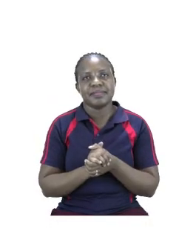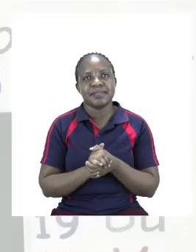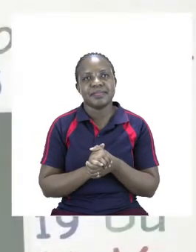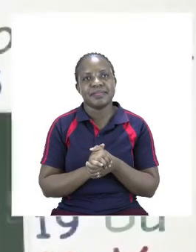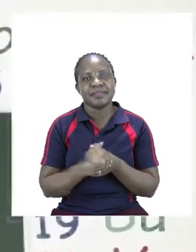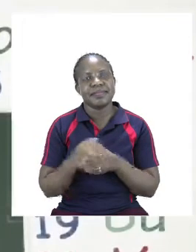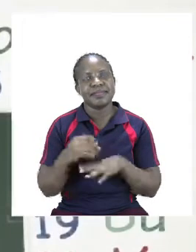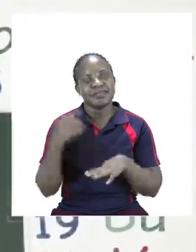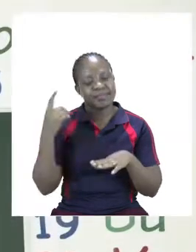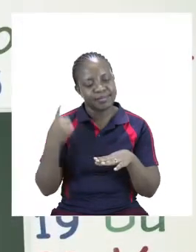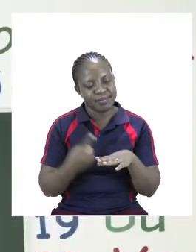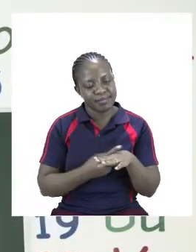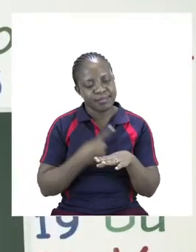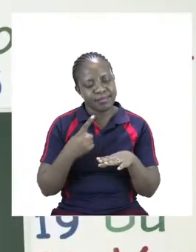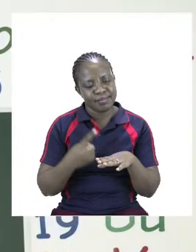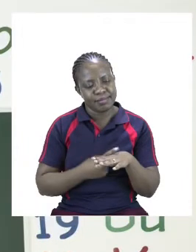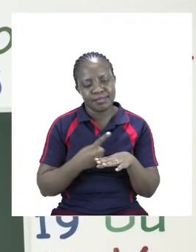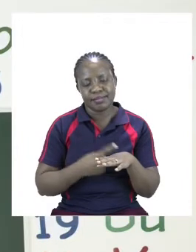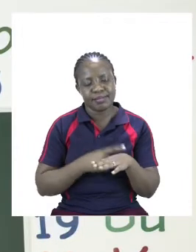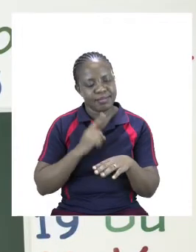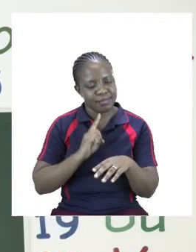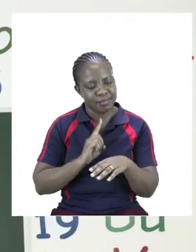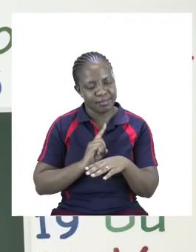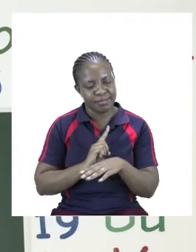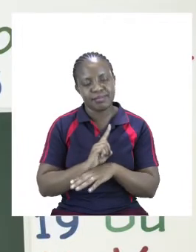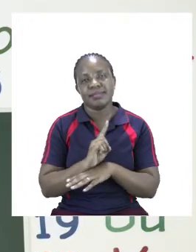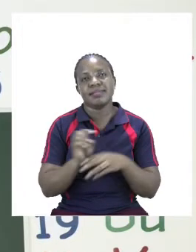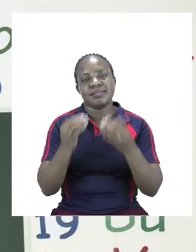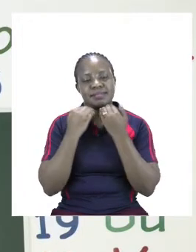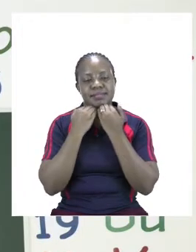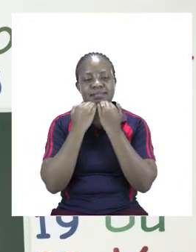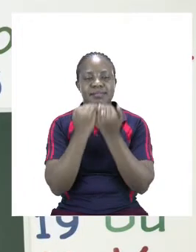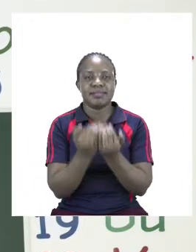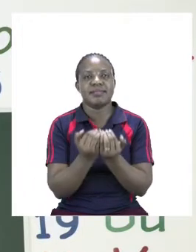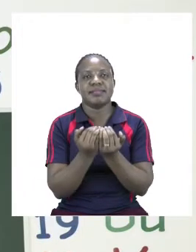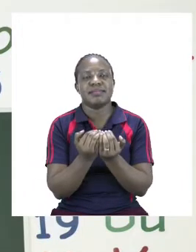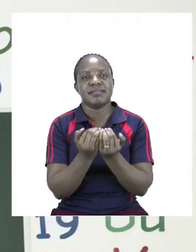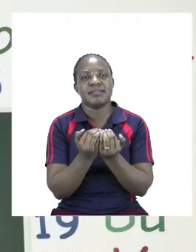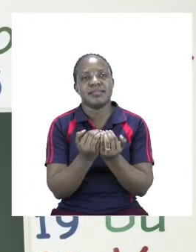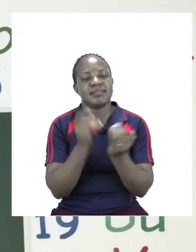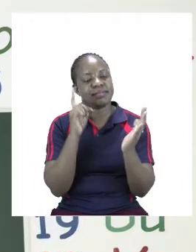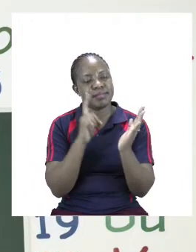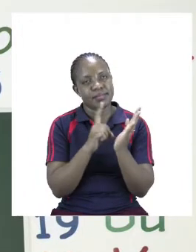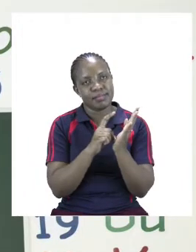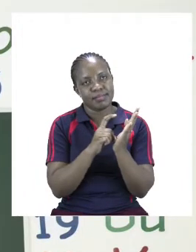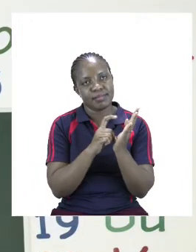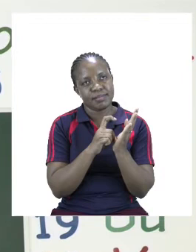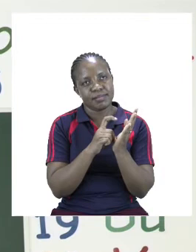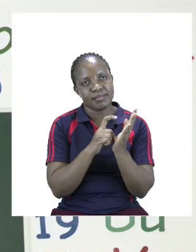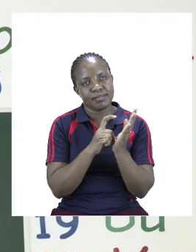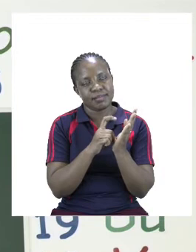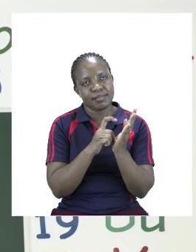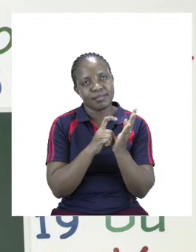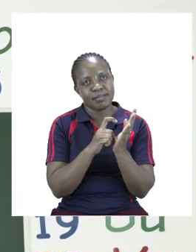And before we get into any lessons, boys and girls, it's important for us to sanitize. So please